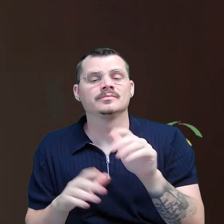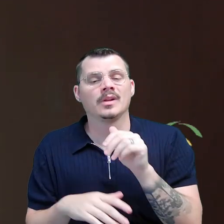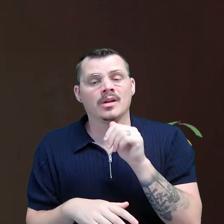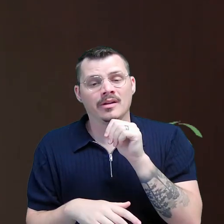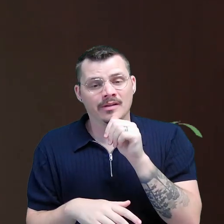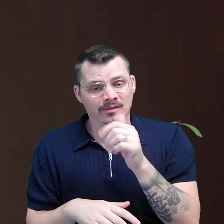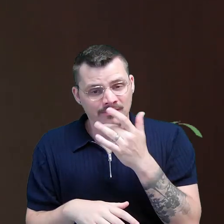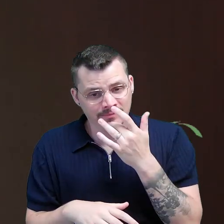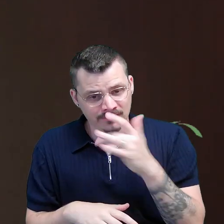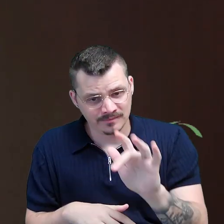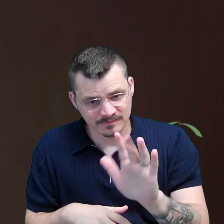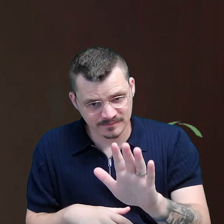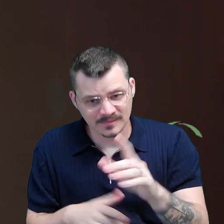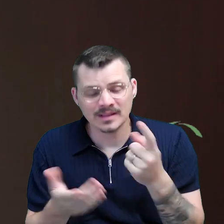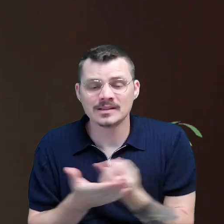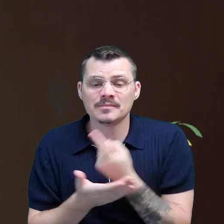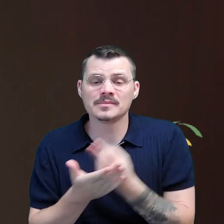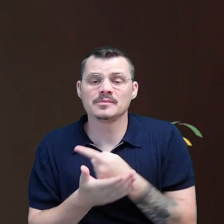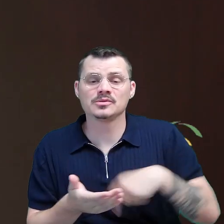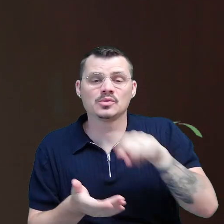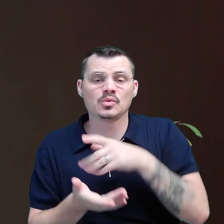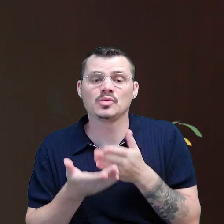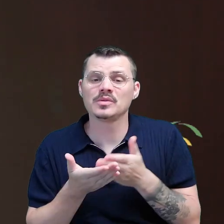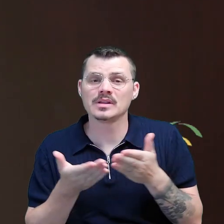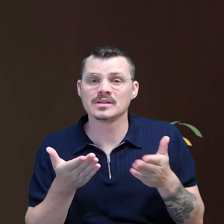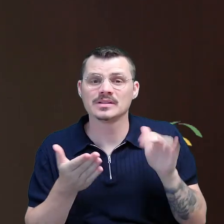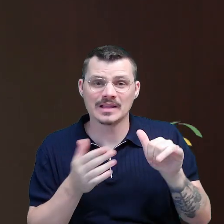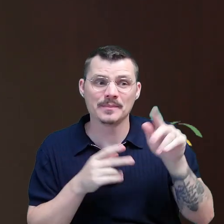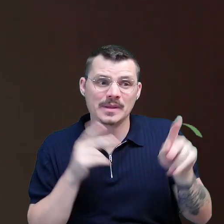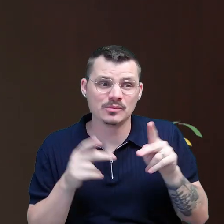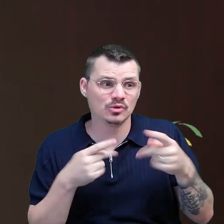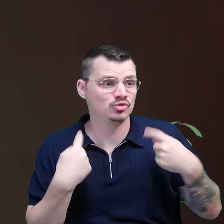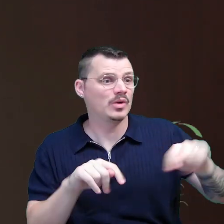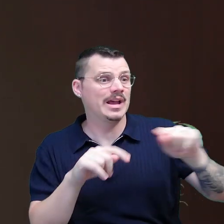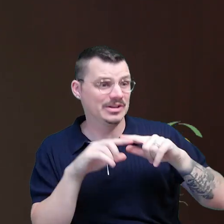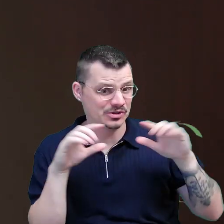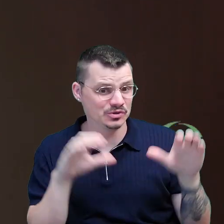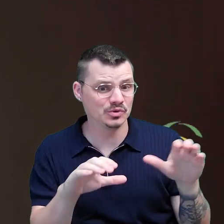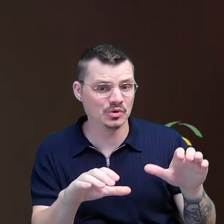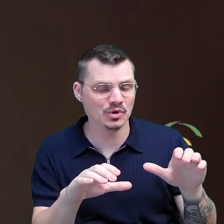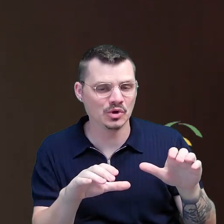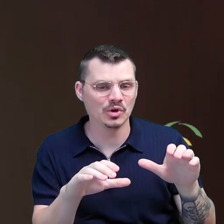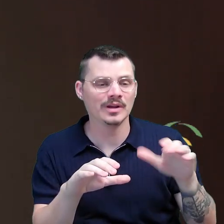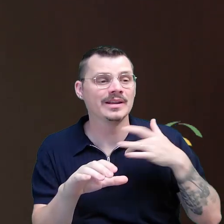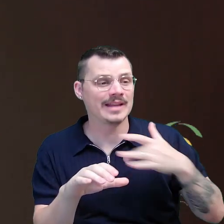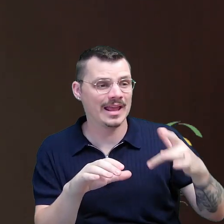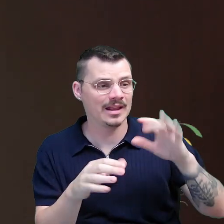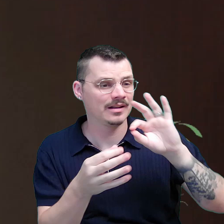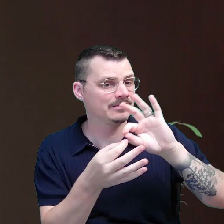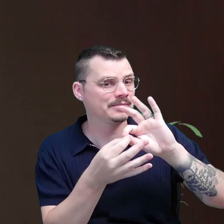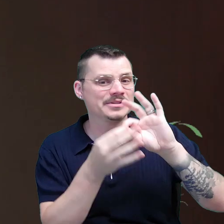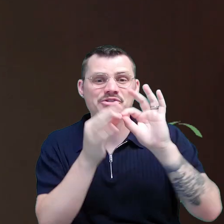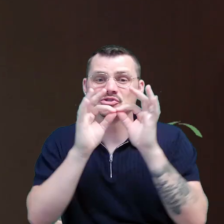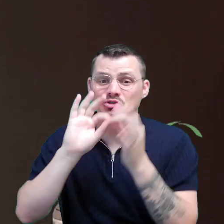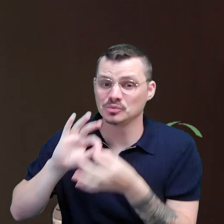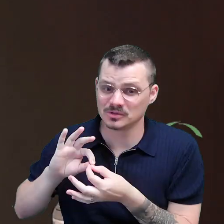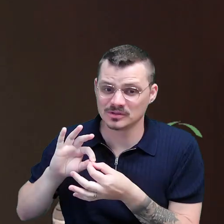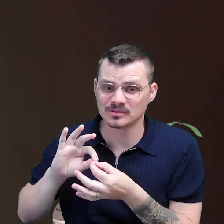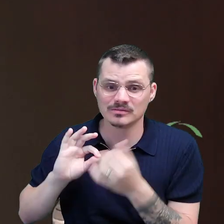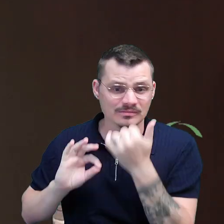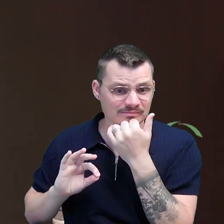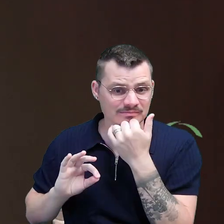Unfortunately, sometimes those things that people do are misinterpreted